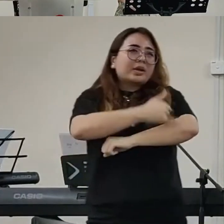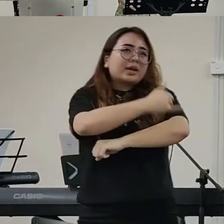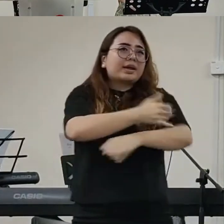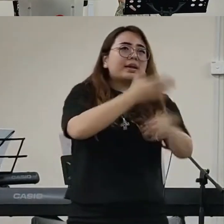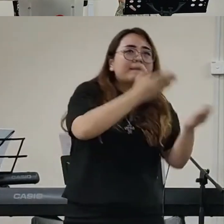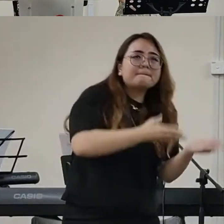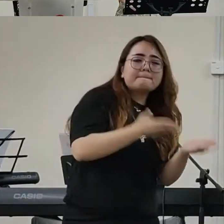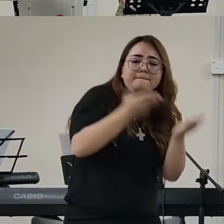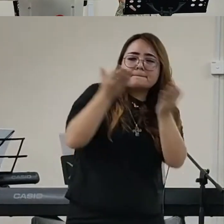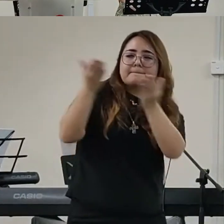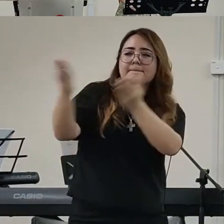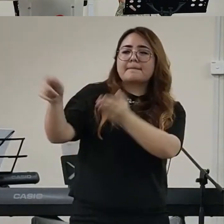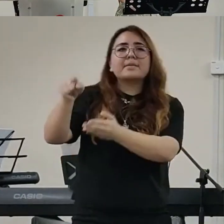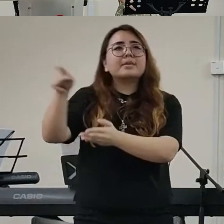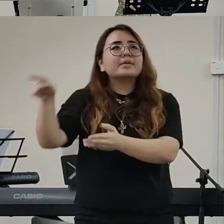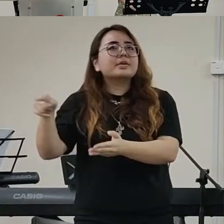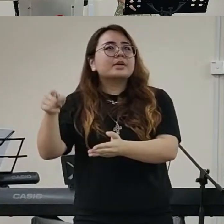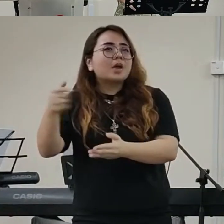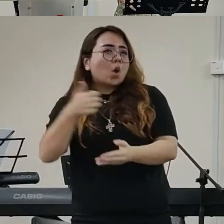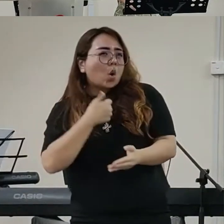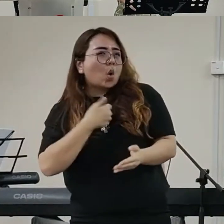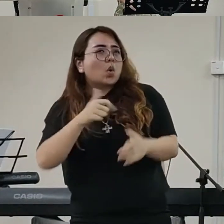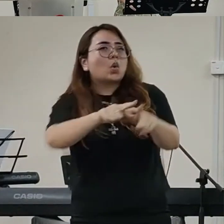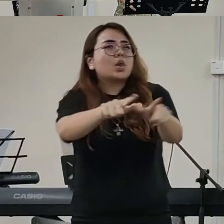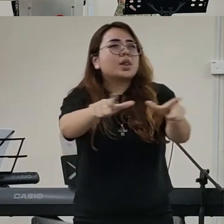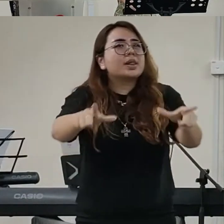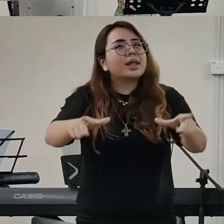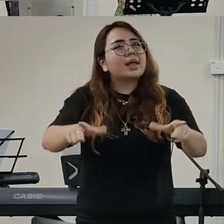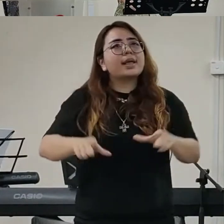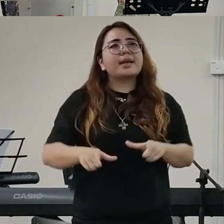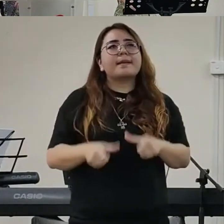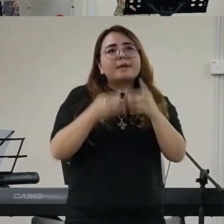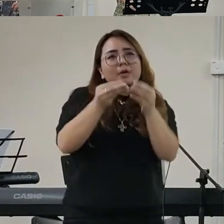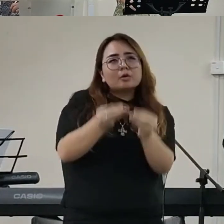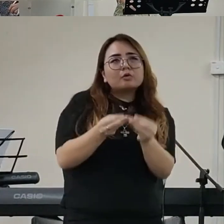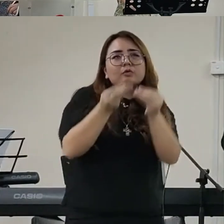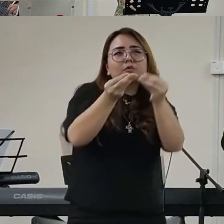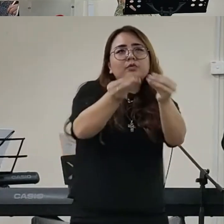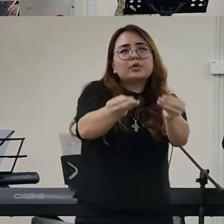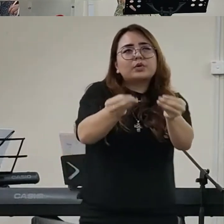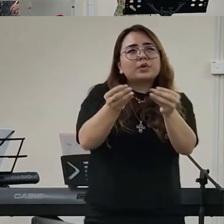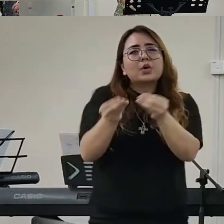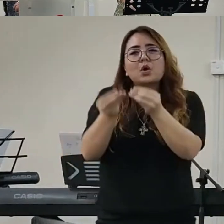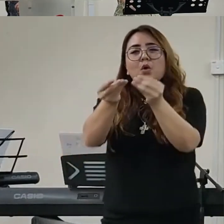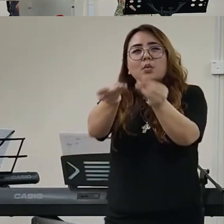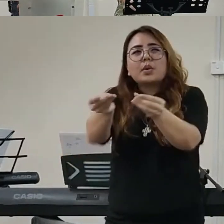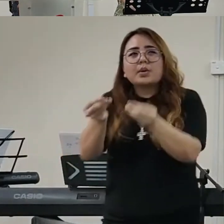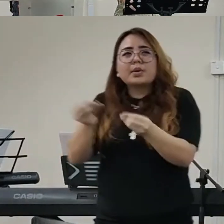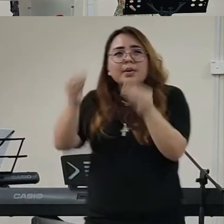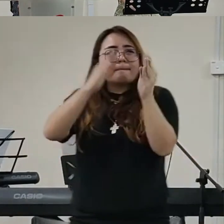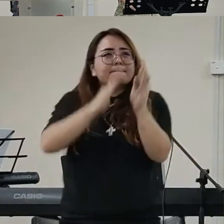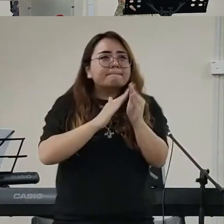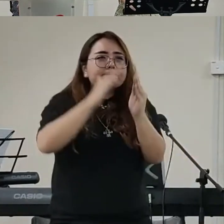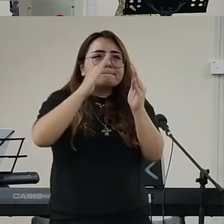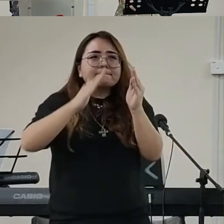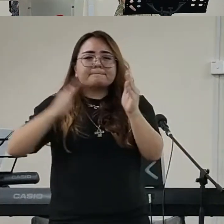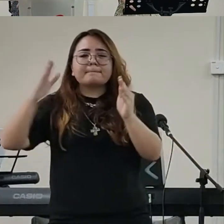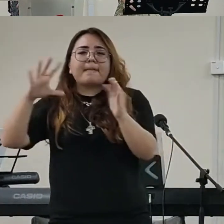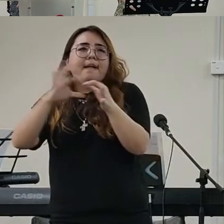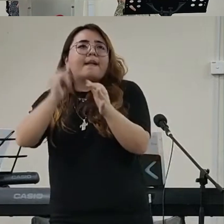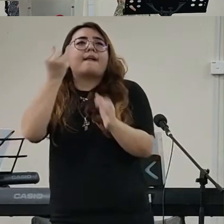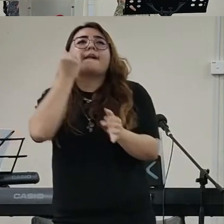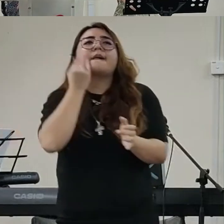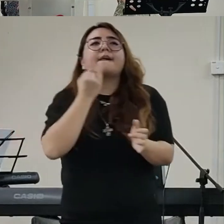their own land. I will feed them on the mountains of Israel, in the valley and in the inhabited places of